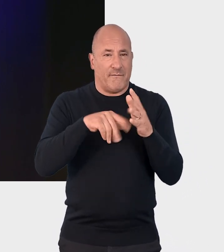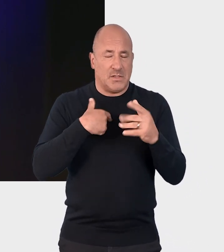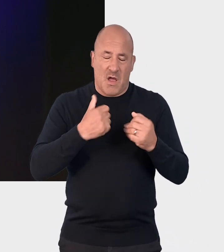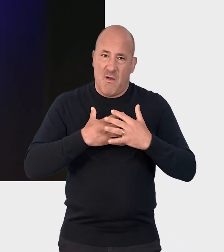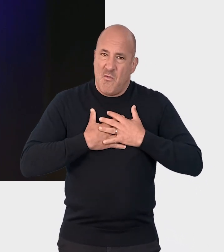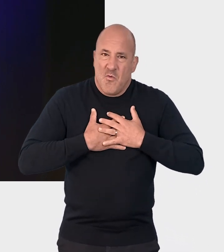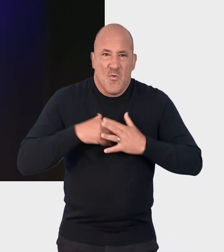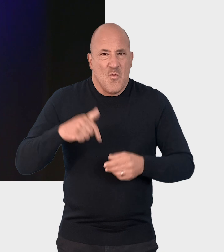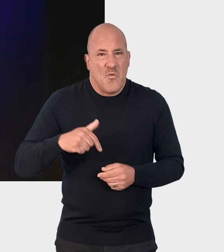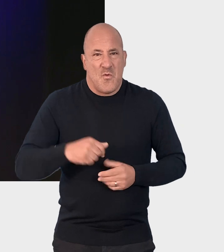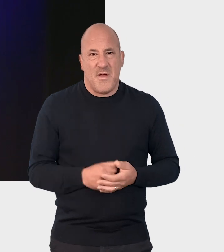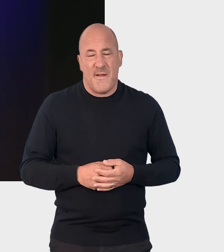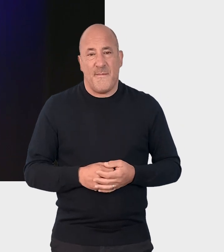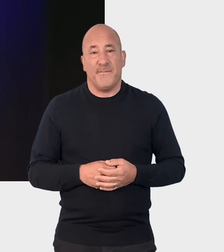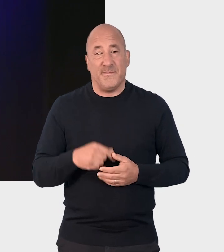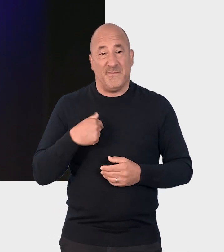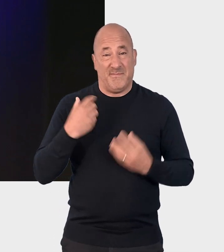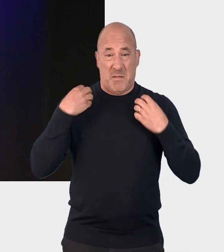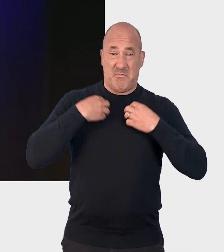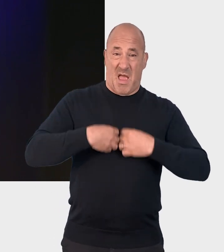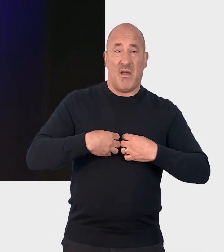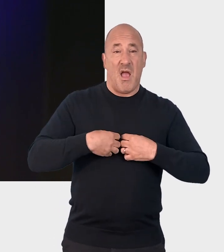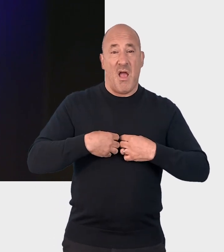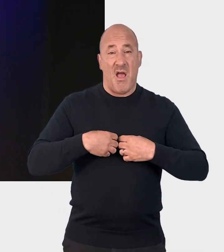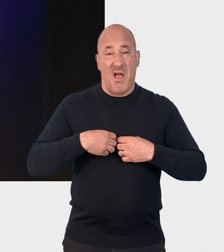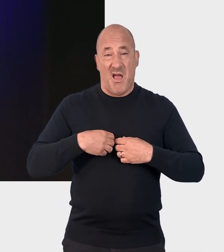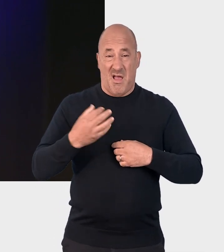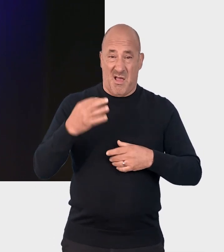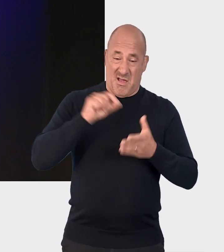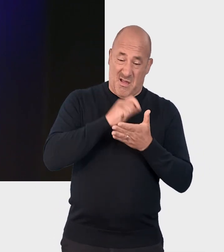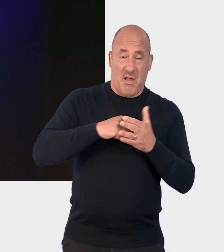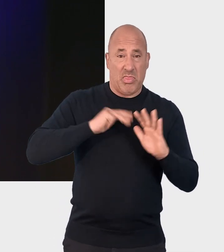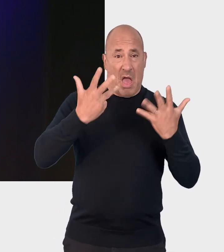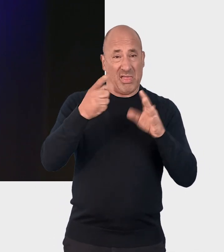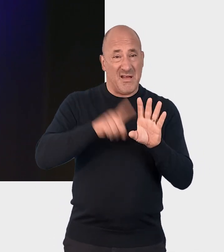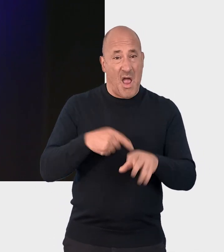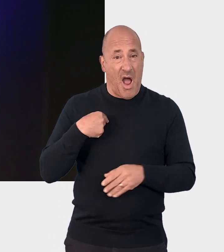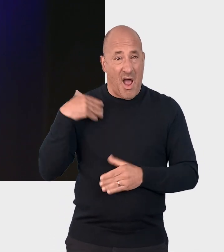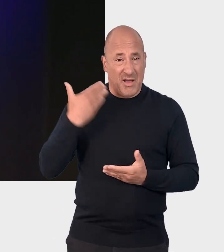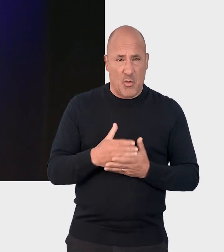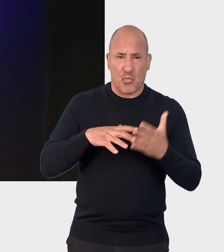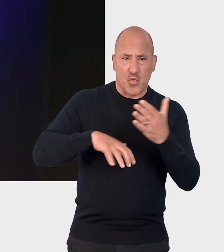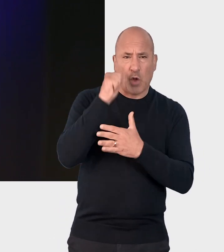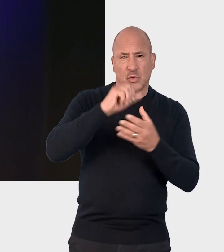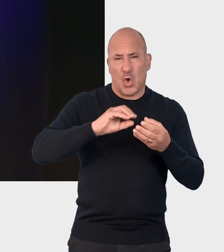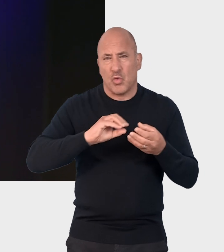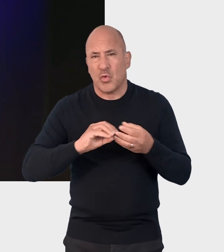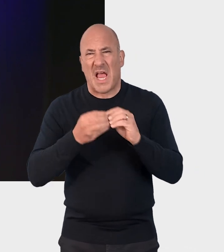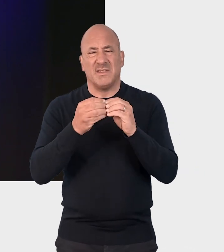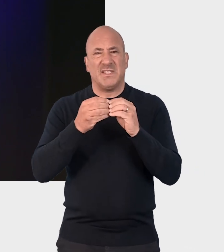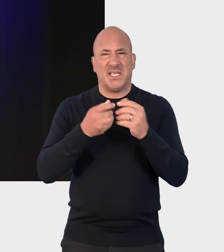passionate about here in the city of Salford, and this is my 9th year as the directly elected mayor, and